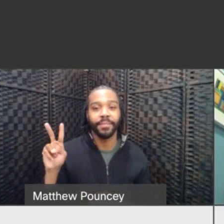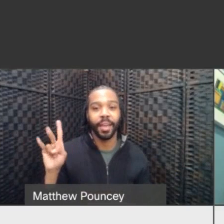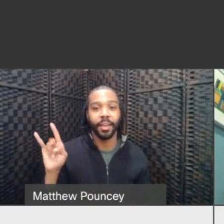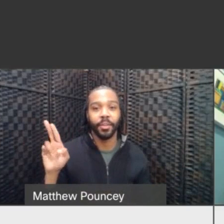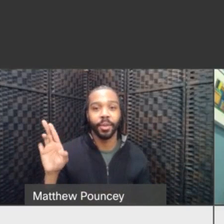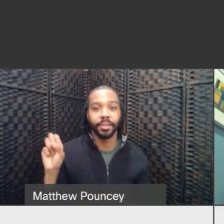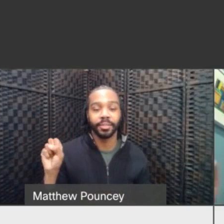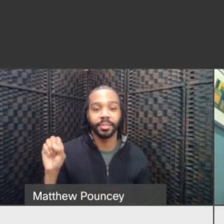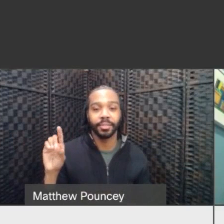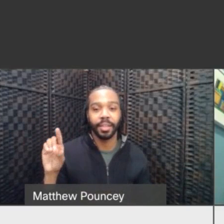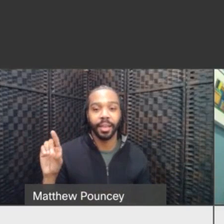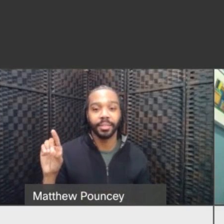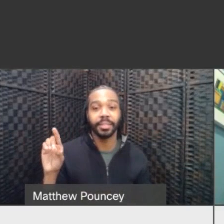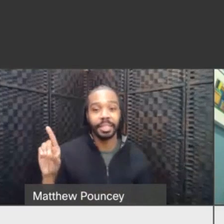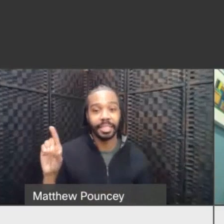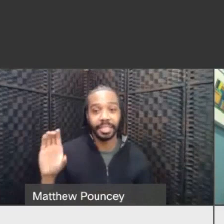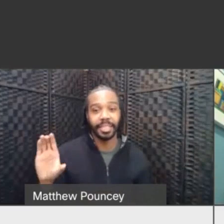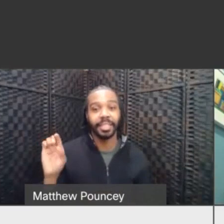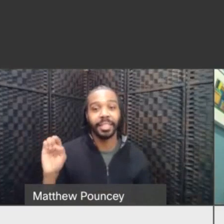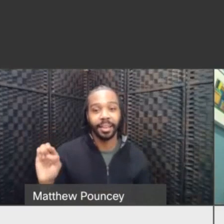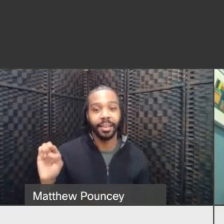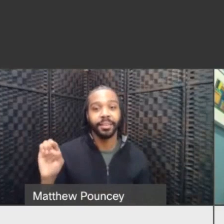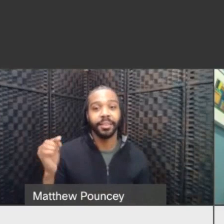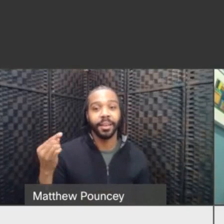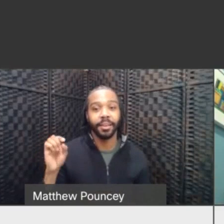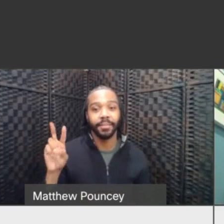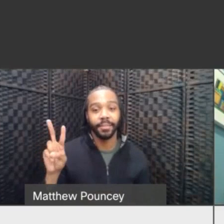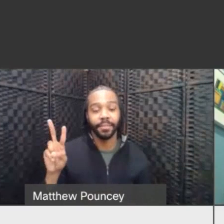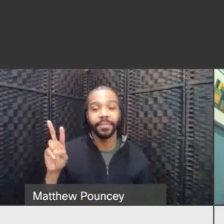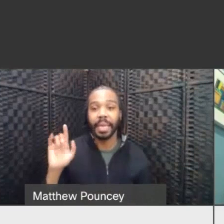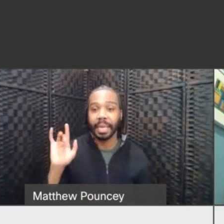Coronavirus.dc.gov, and then you go to get vaccinated.